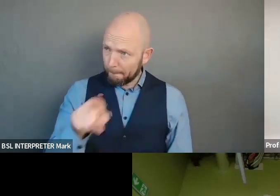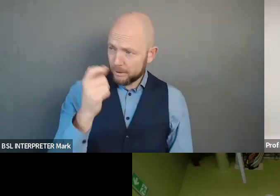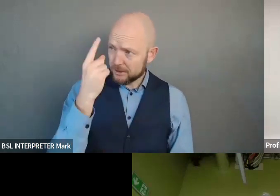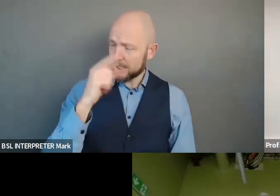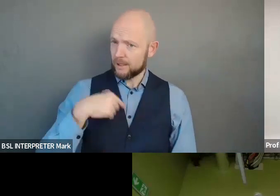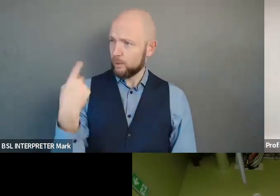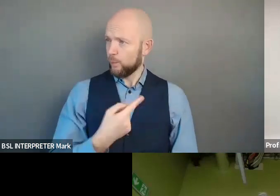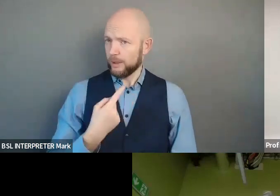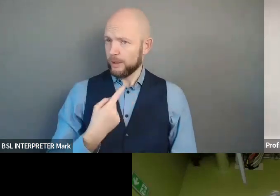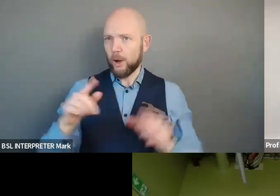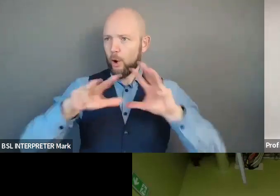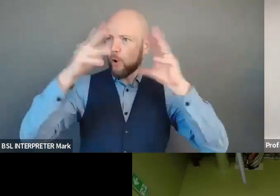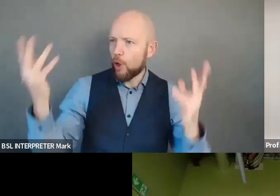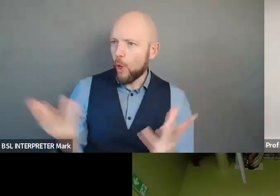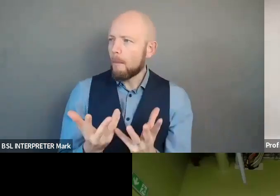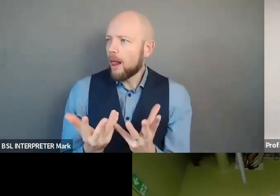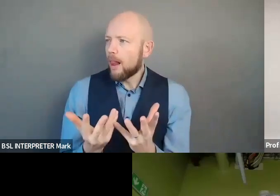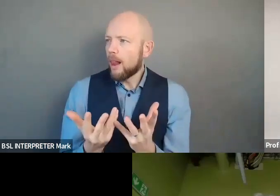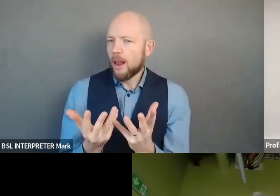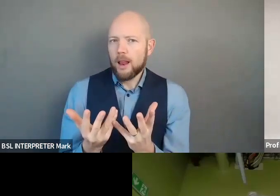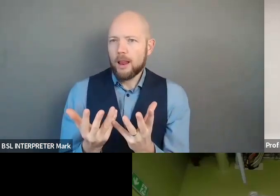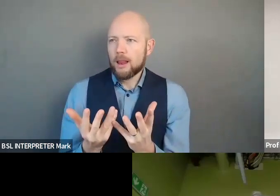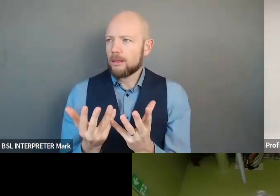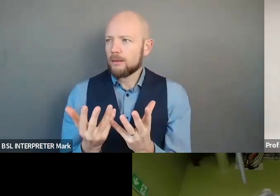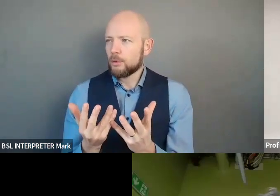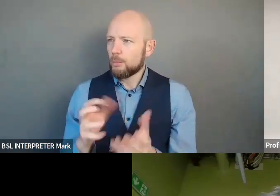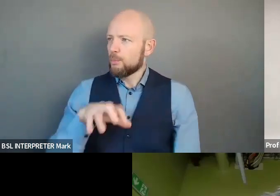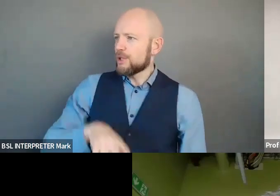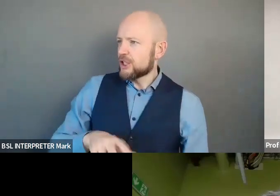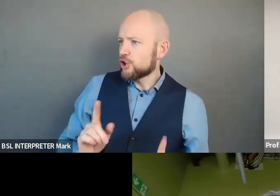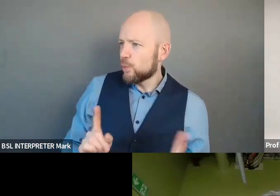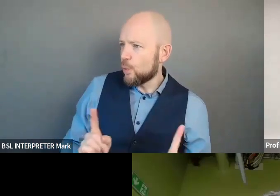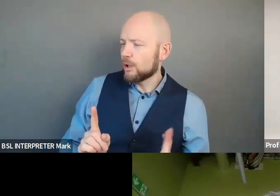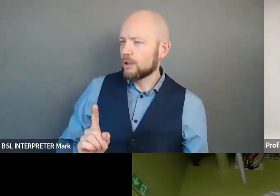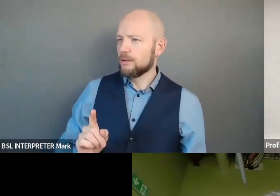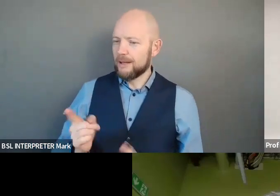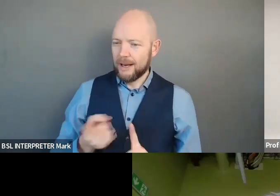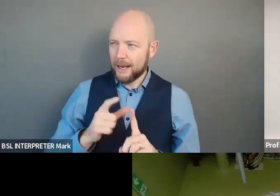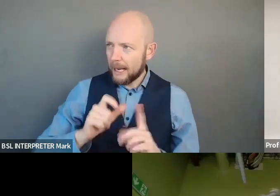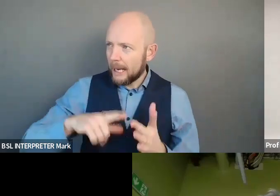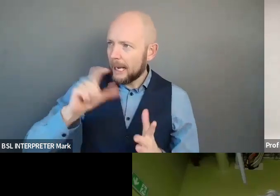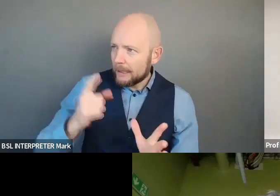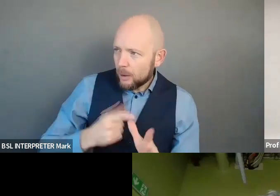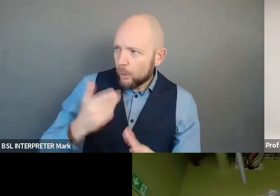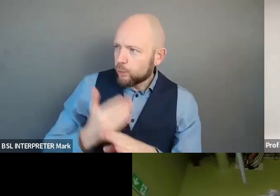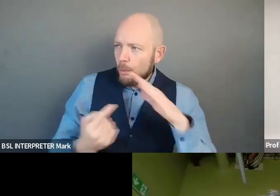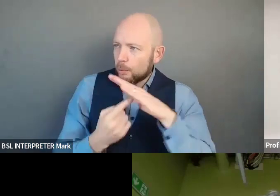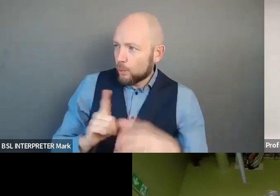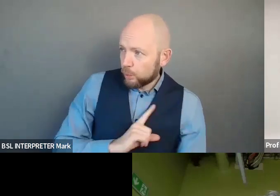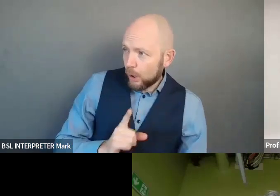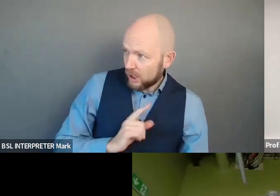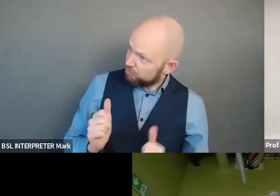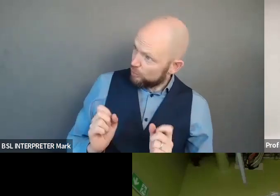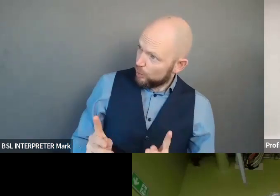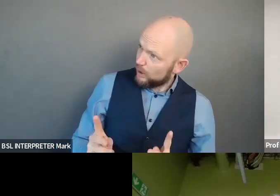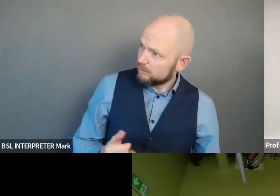sit in a more global positioning, why EDICa's work is really important to UKRI and how we've learned from it